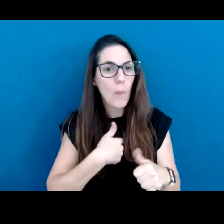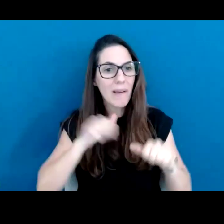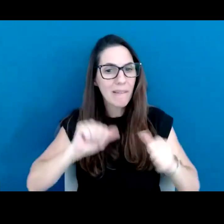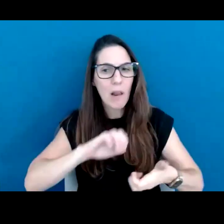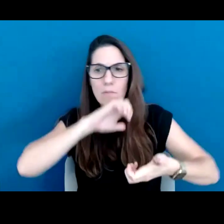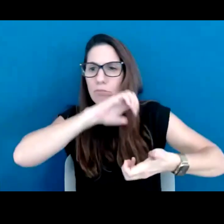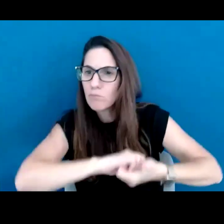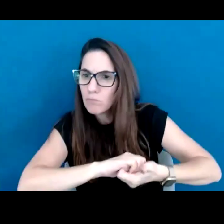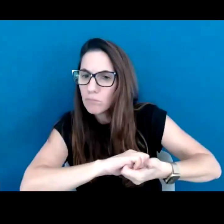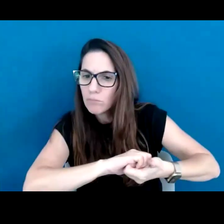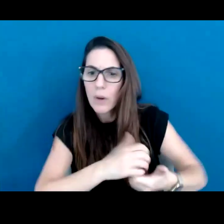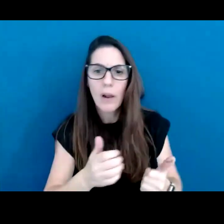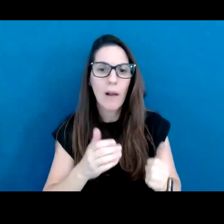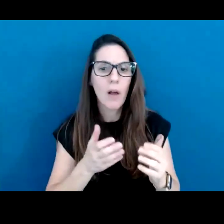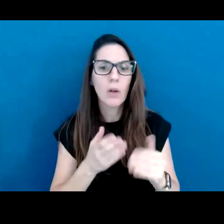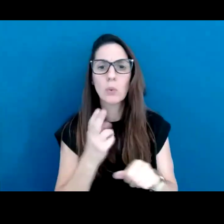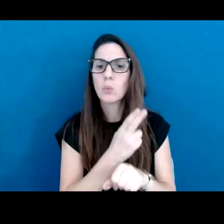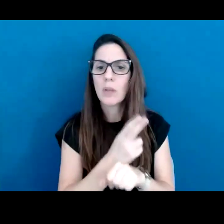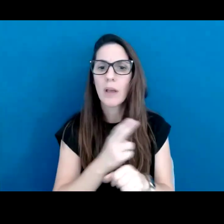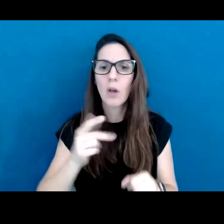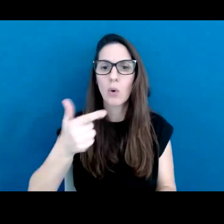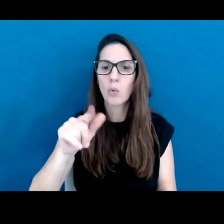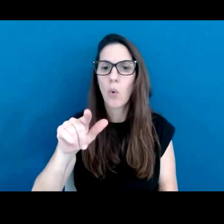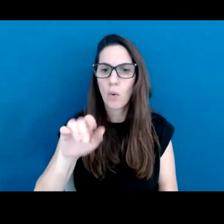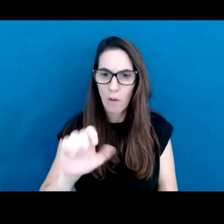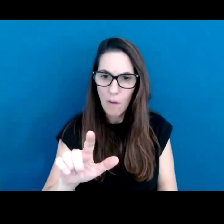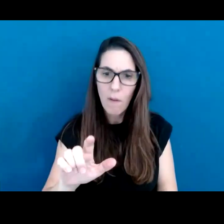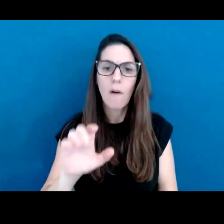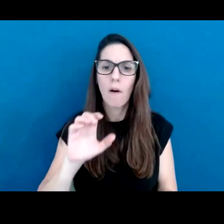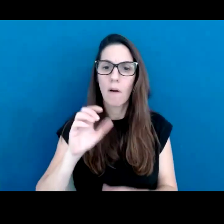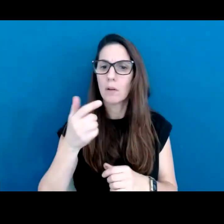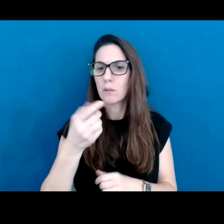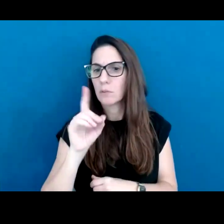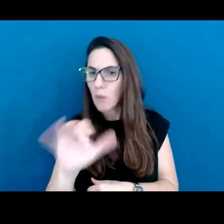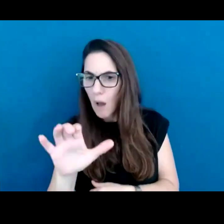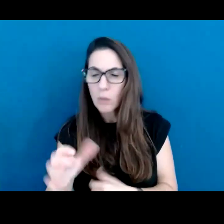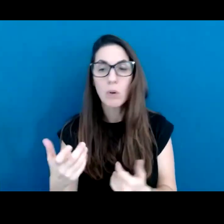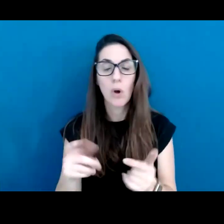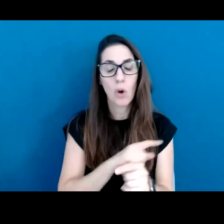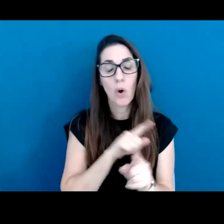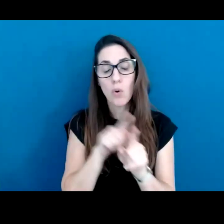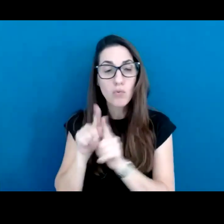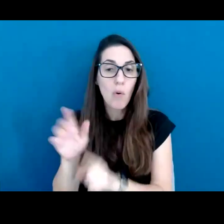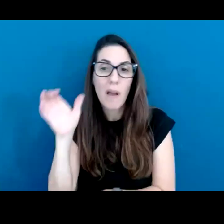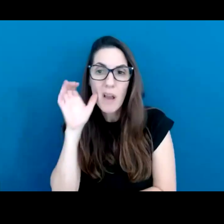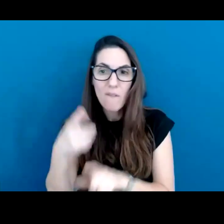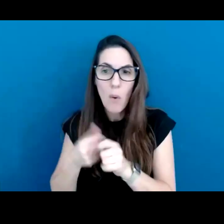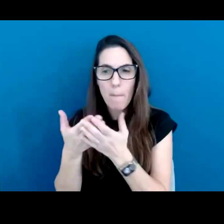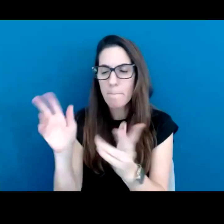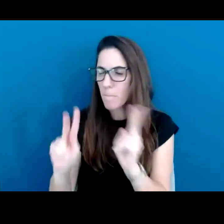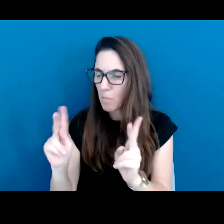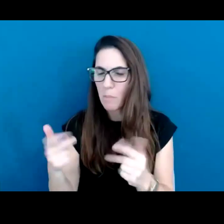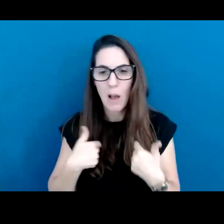through electronic means such as Google Documents, as well as hearing from the public and a couple of other things. I'm going to try to keep this